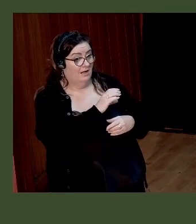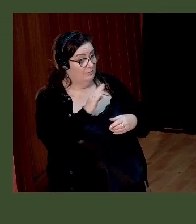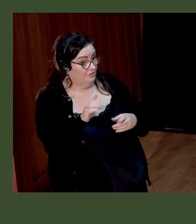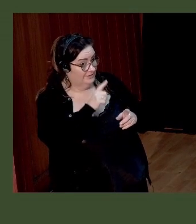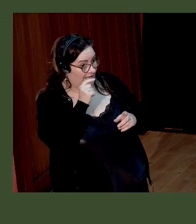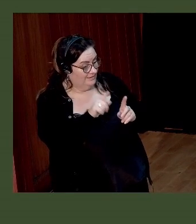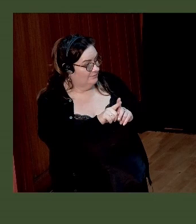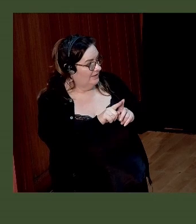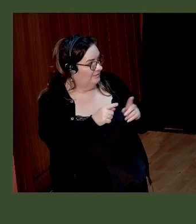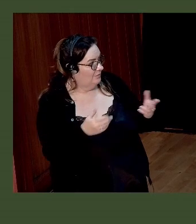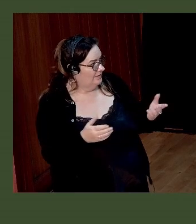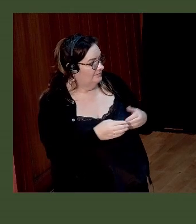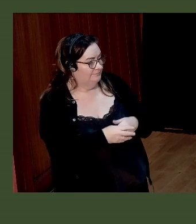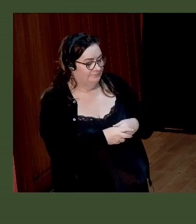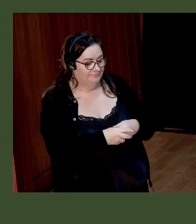said,